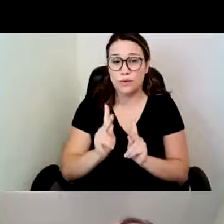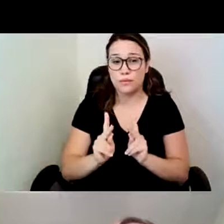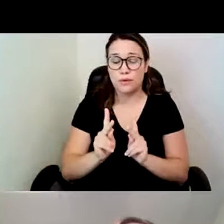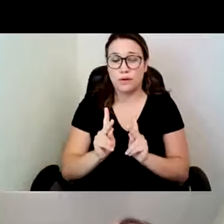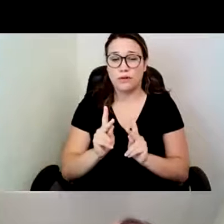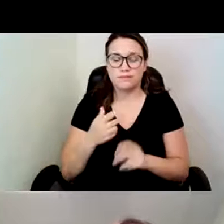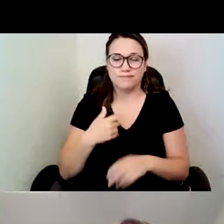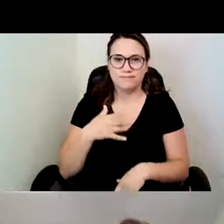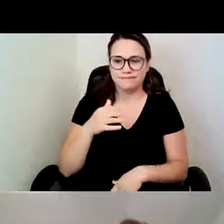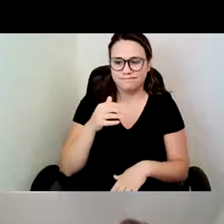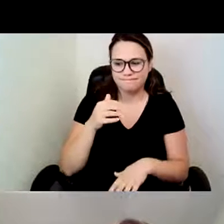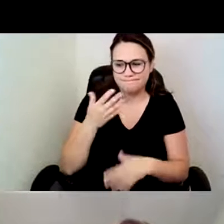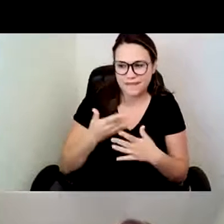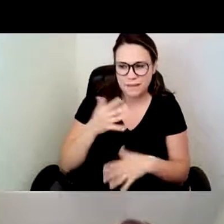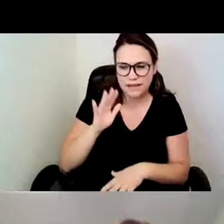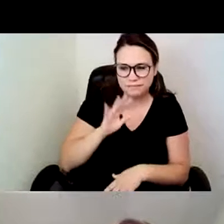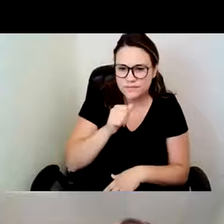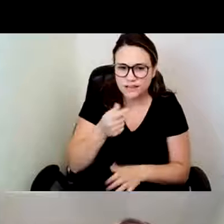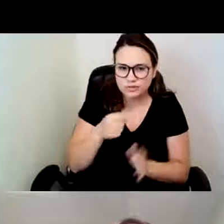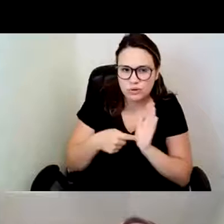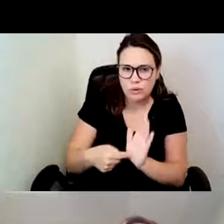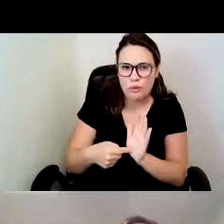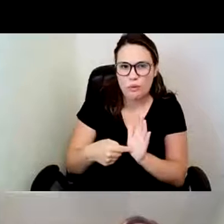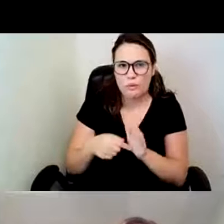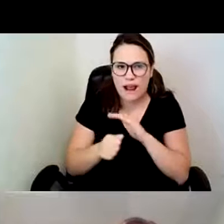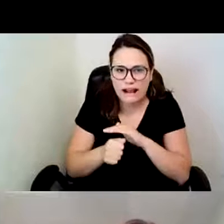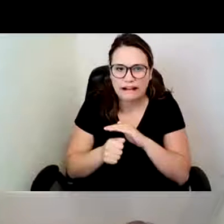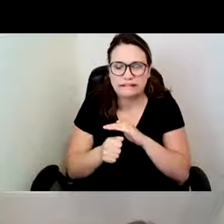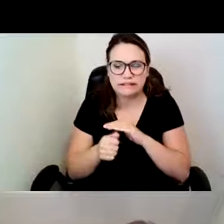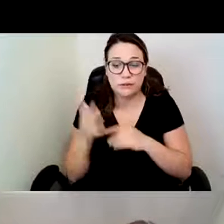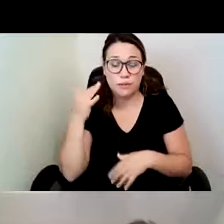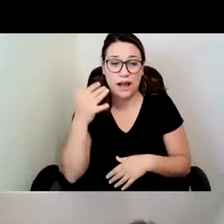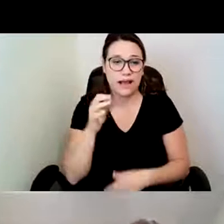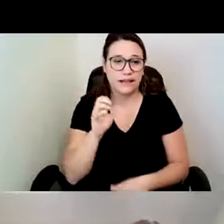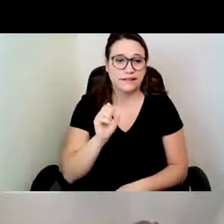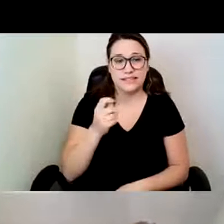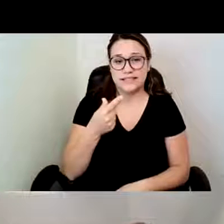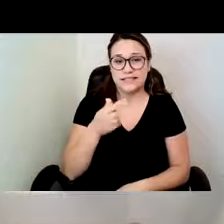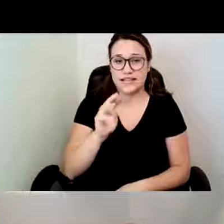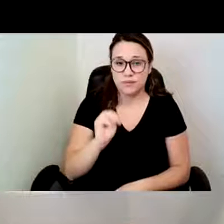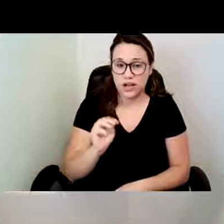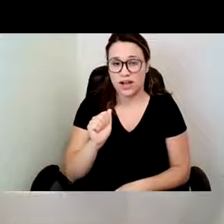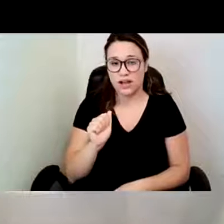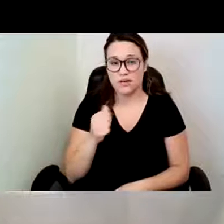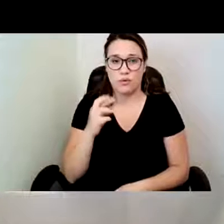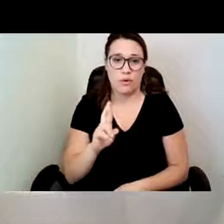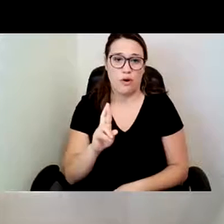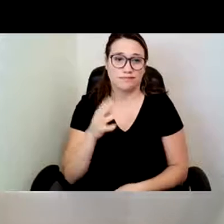to stigma, shame, or maybe they don't see their use as a problem.